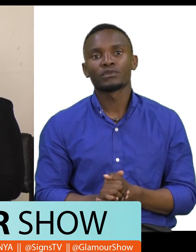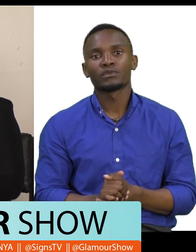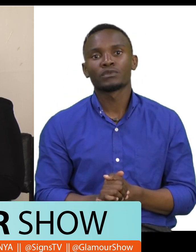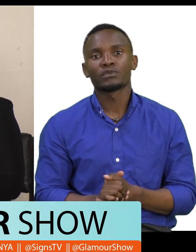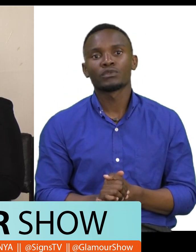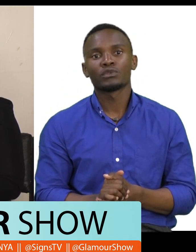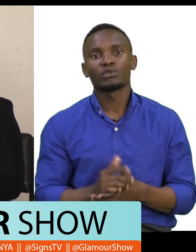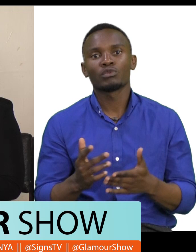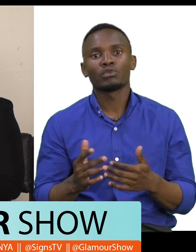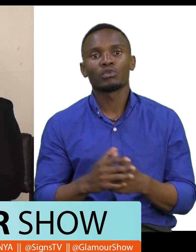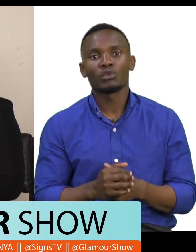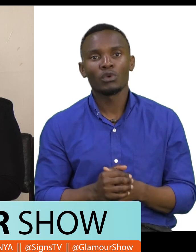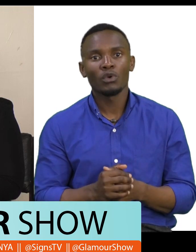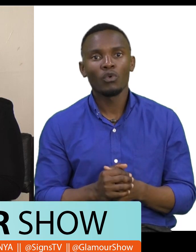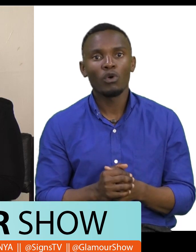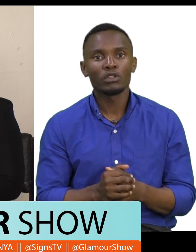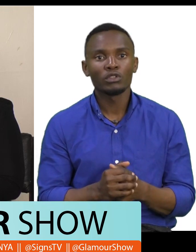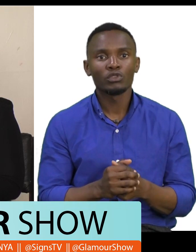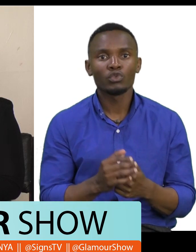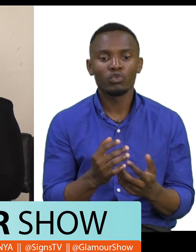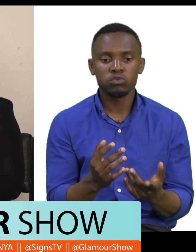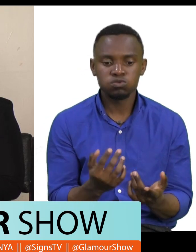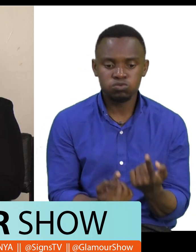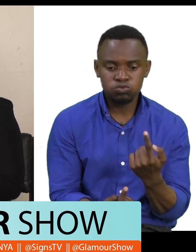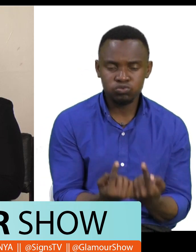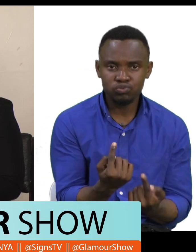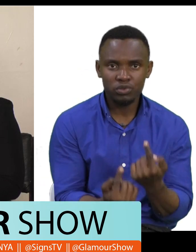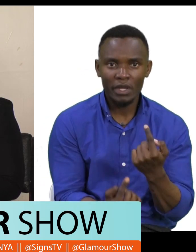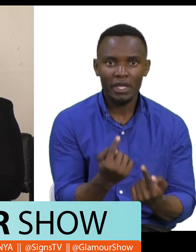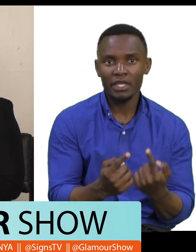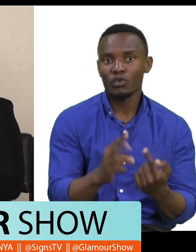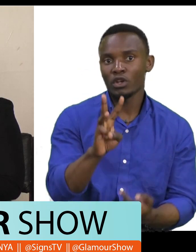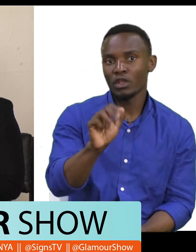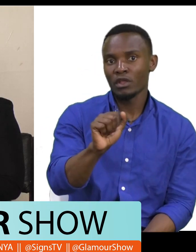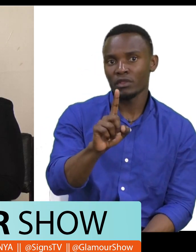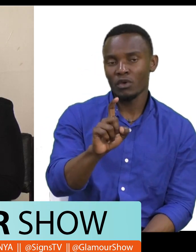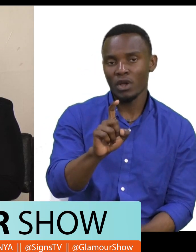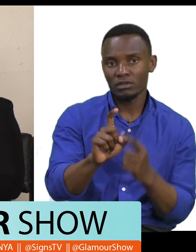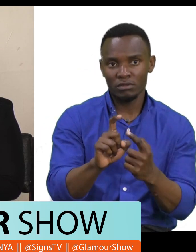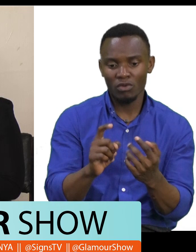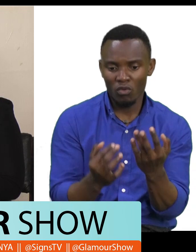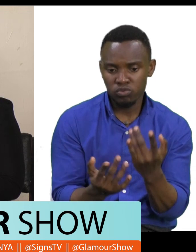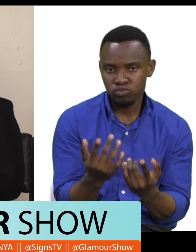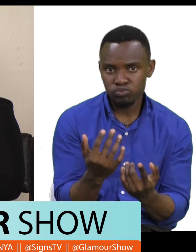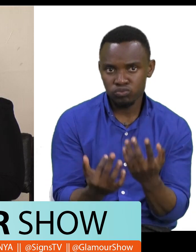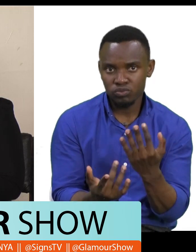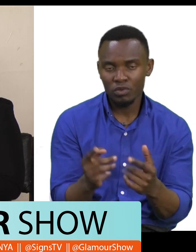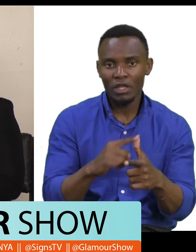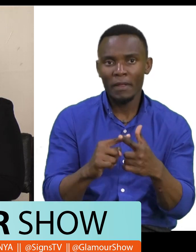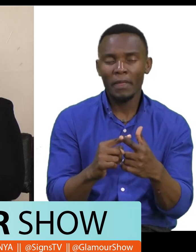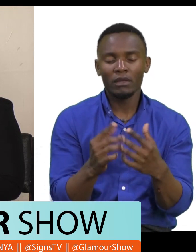eat the wax that is going to, that we are going to use to cut out the service.